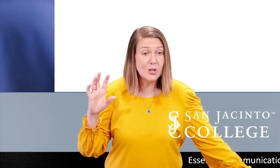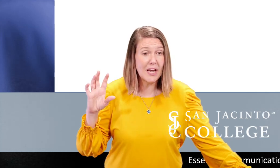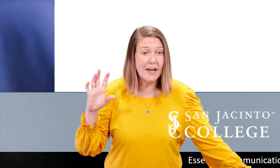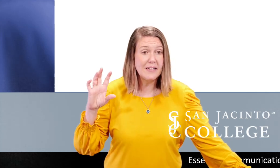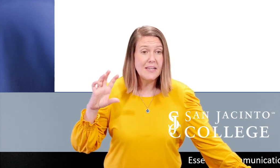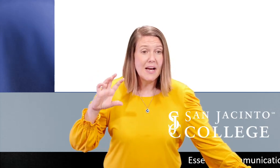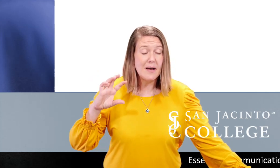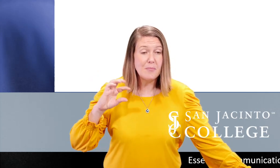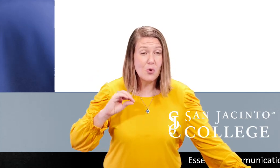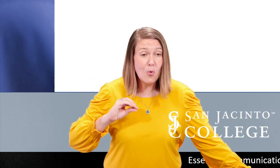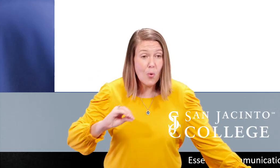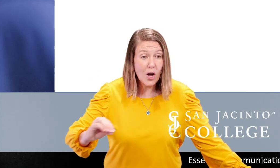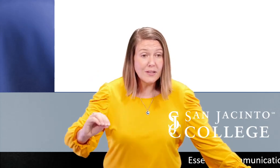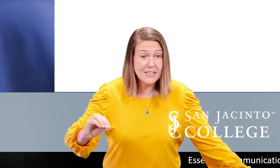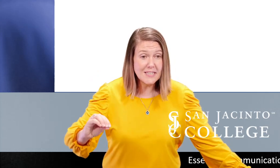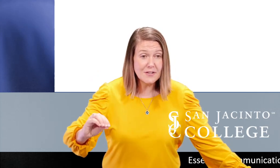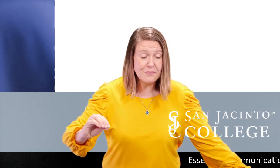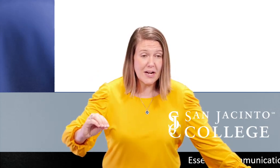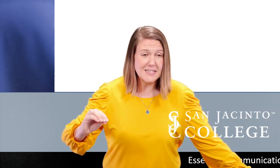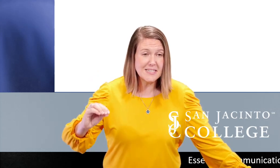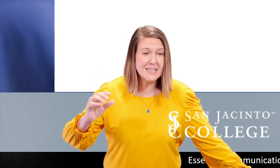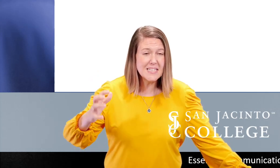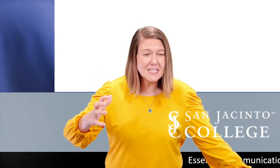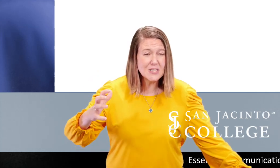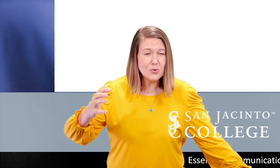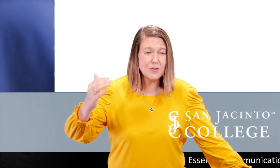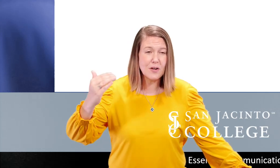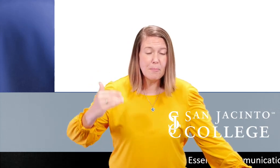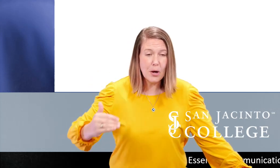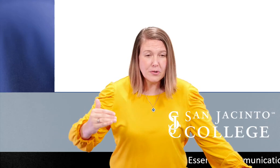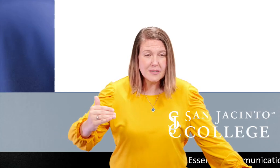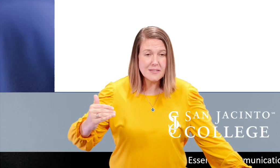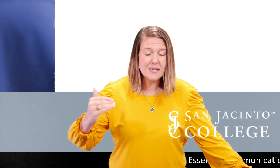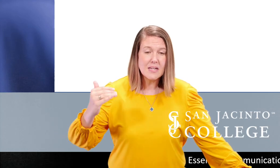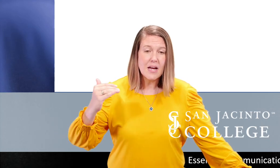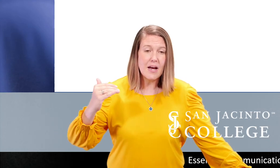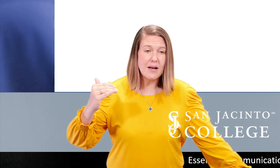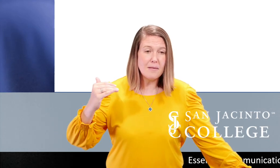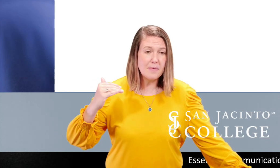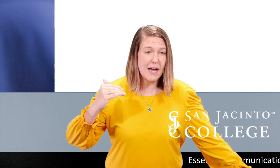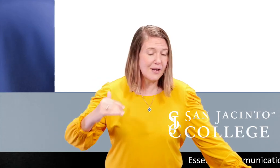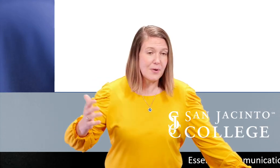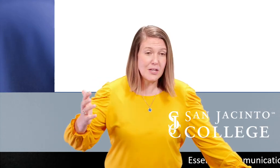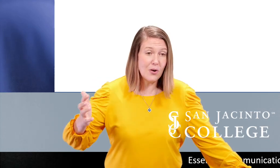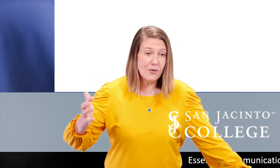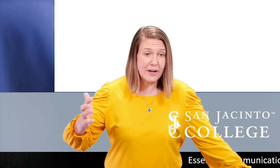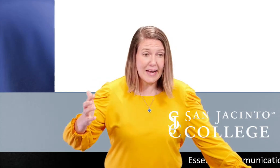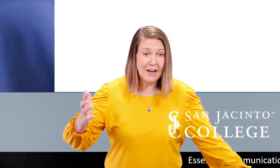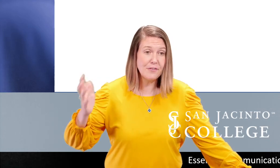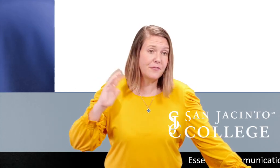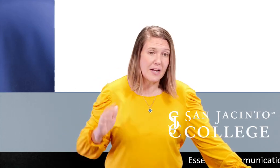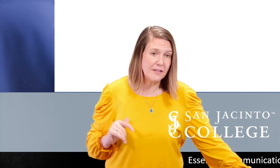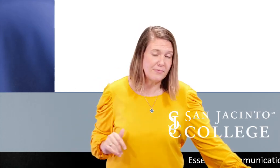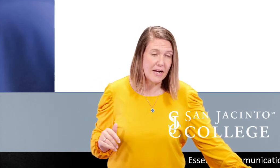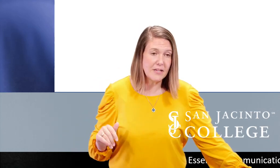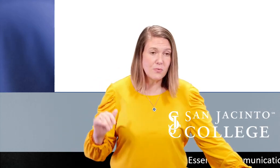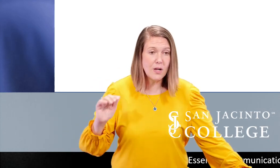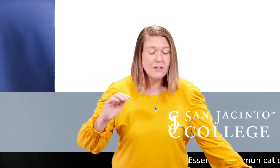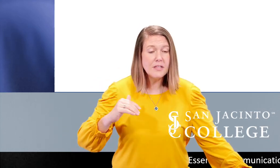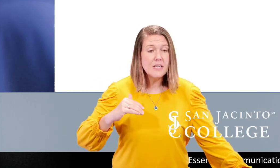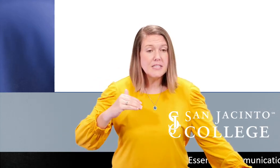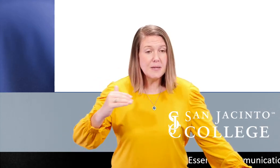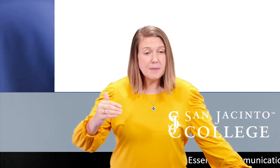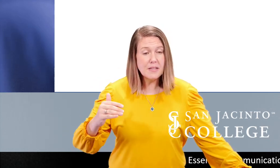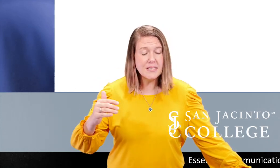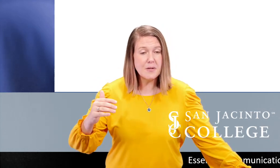want to look at qualities of friends. This is sort of components. How do I know if I have a friend, right?